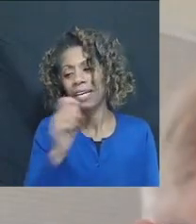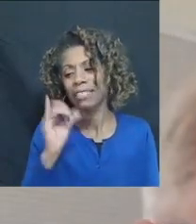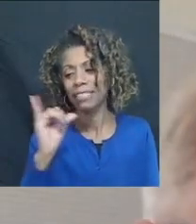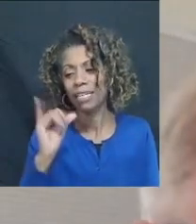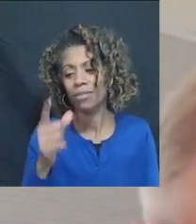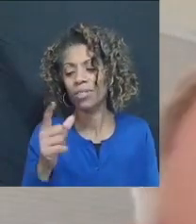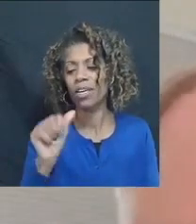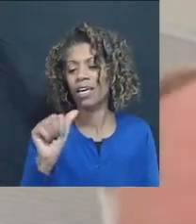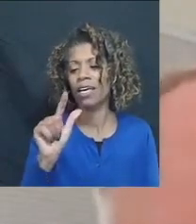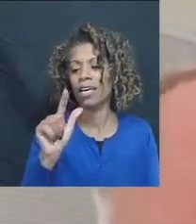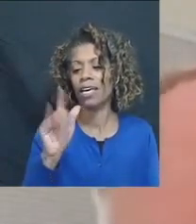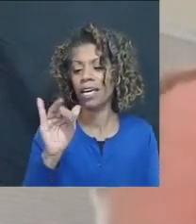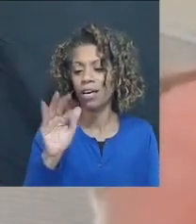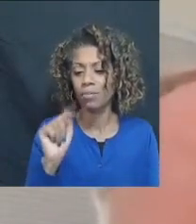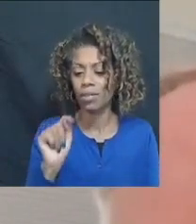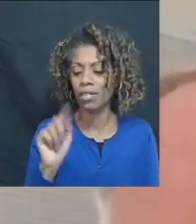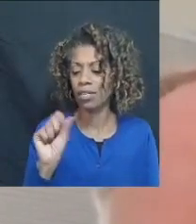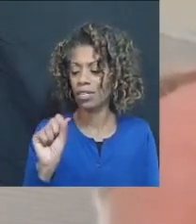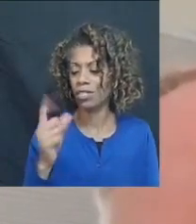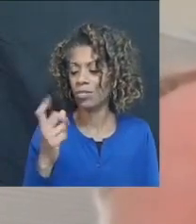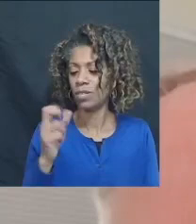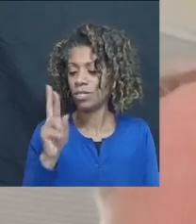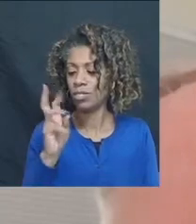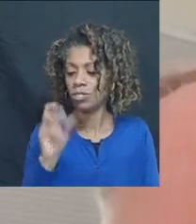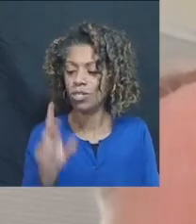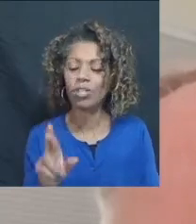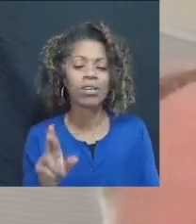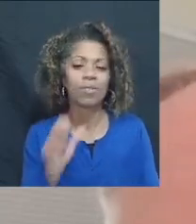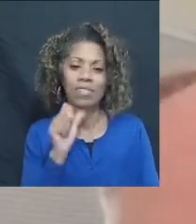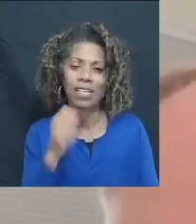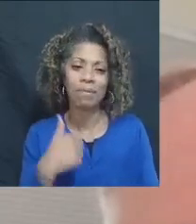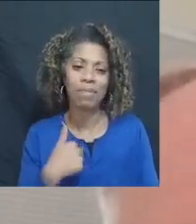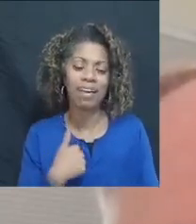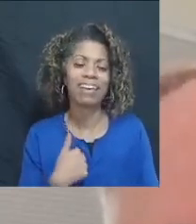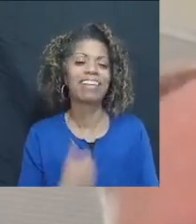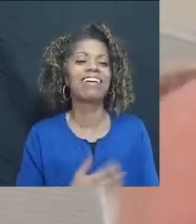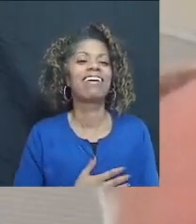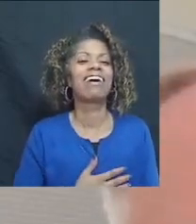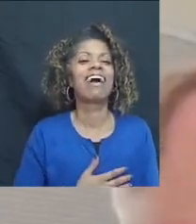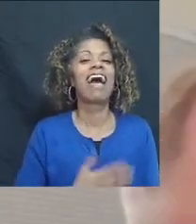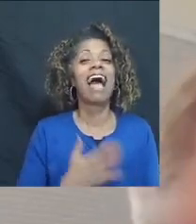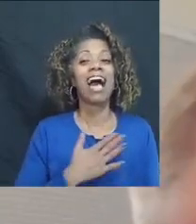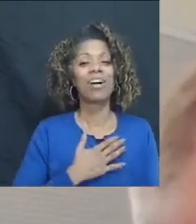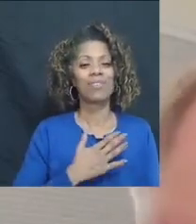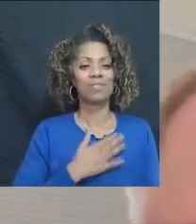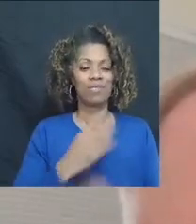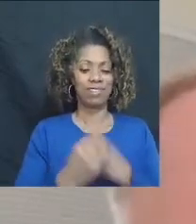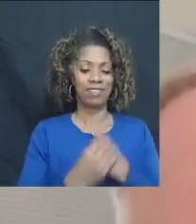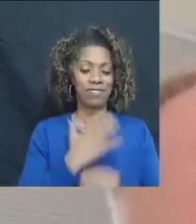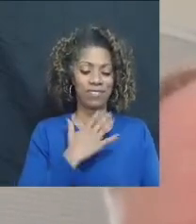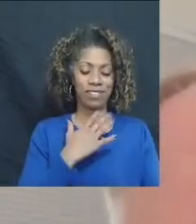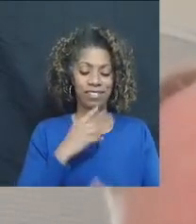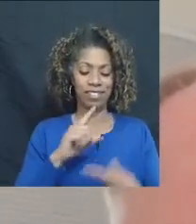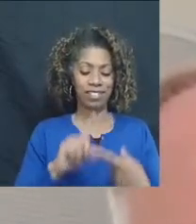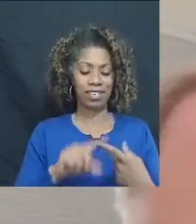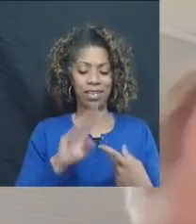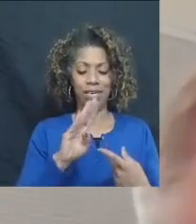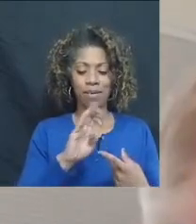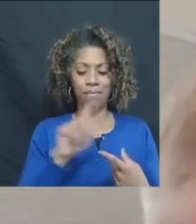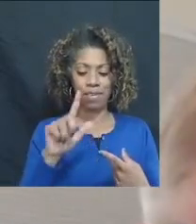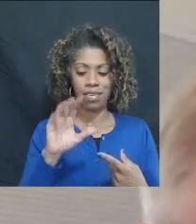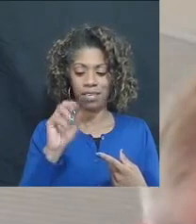going. I was actually more influenced by George Carlin and Bill Cosby, and literally thought I was going to go into comedy and or